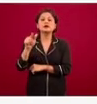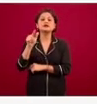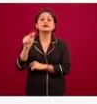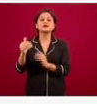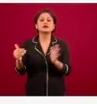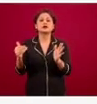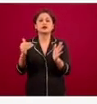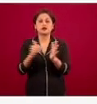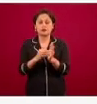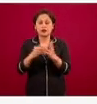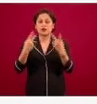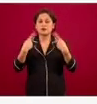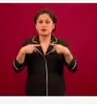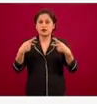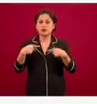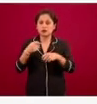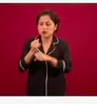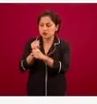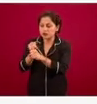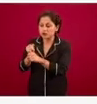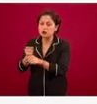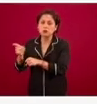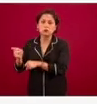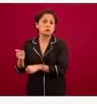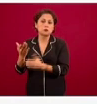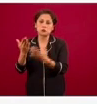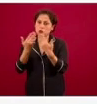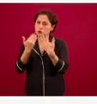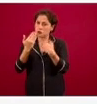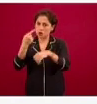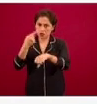3,181 confirmed cases. We